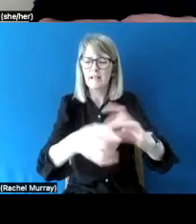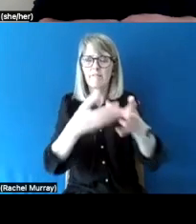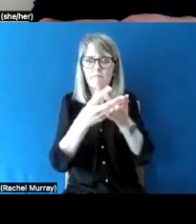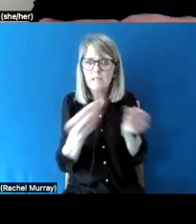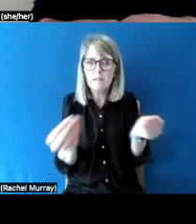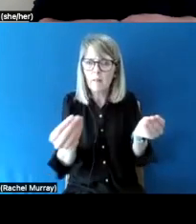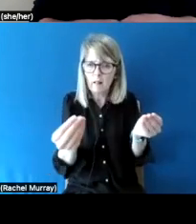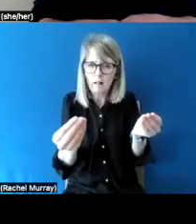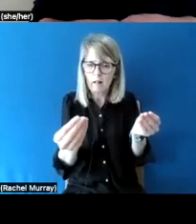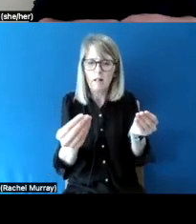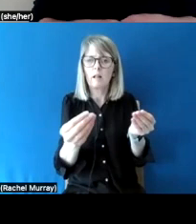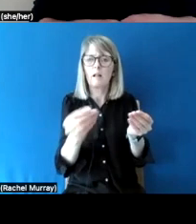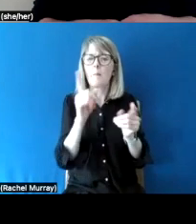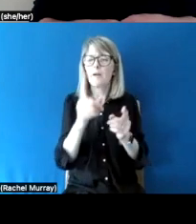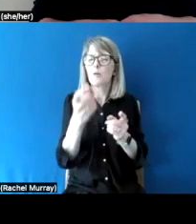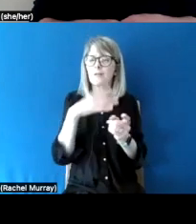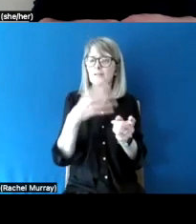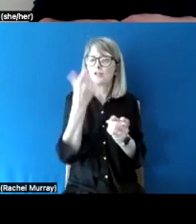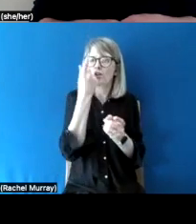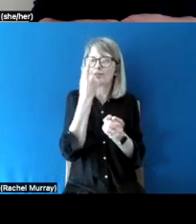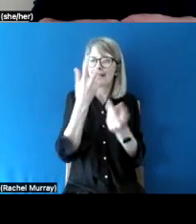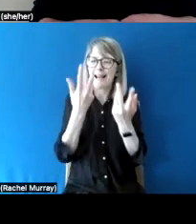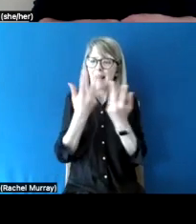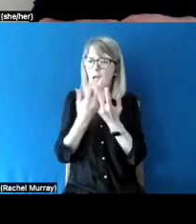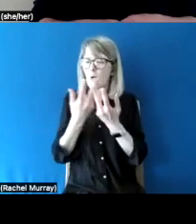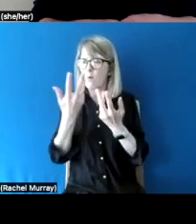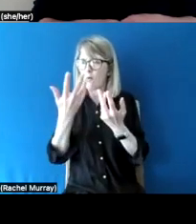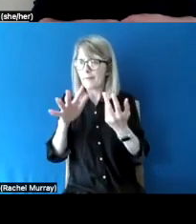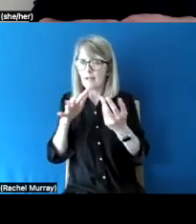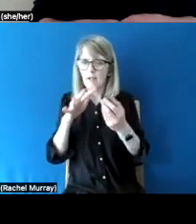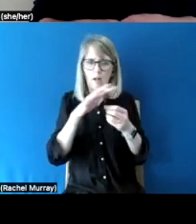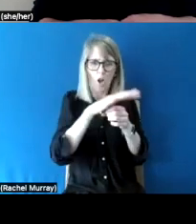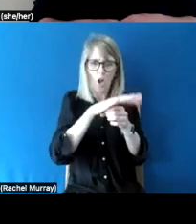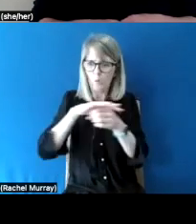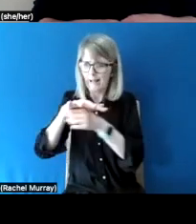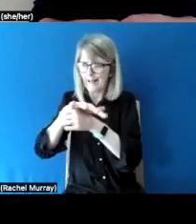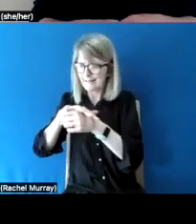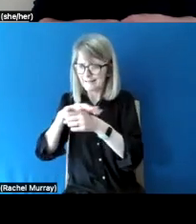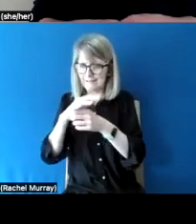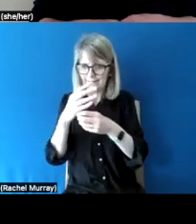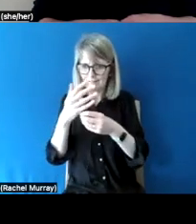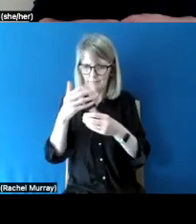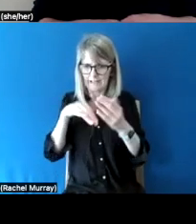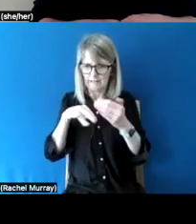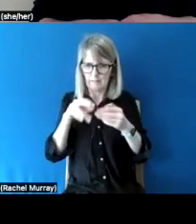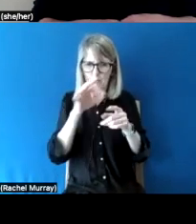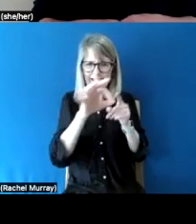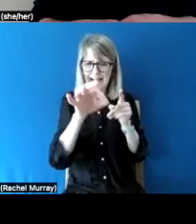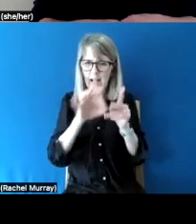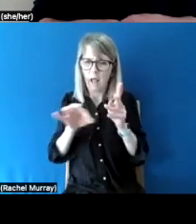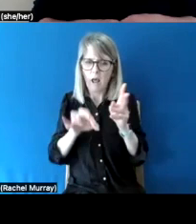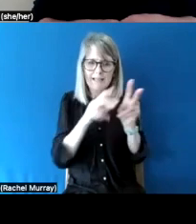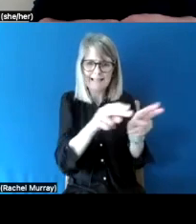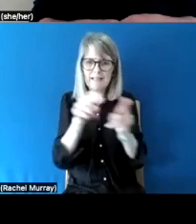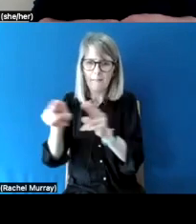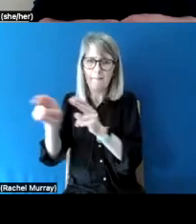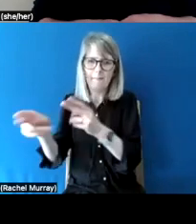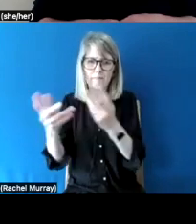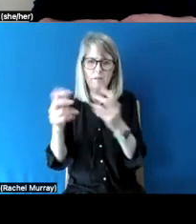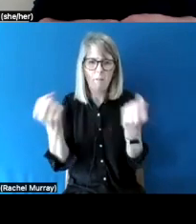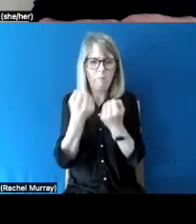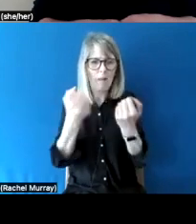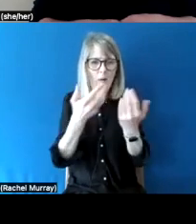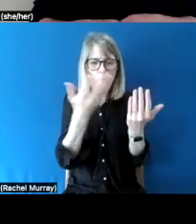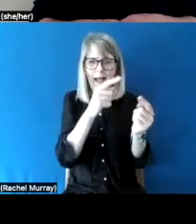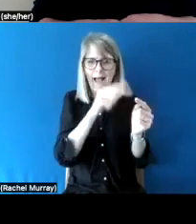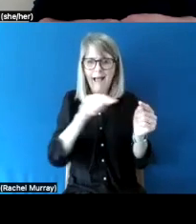to understand how it has been located within particular systems. Of course, from a kind of